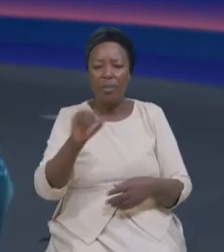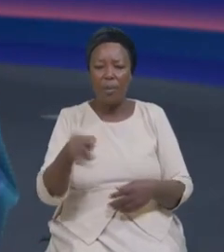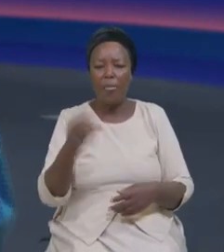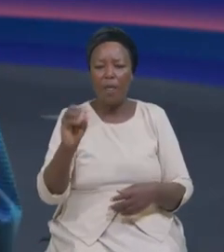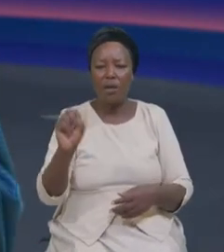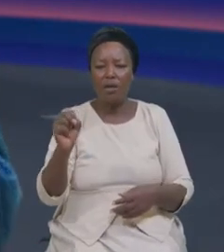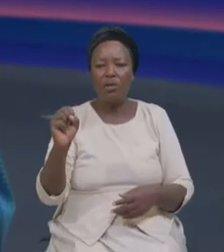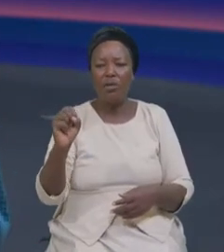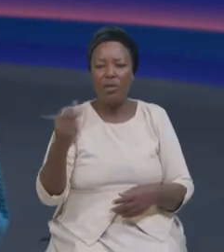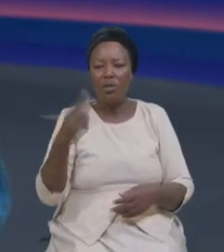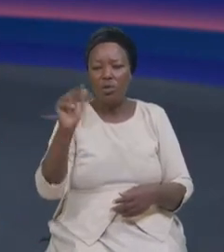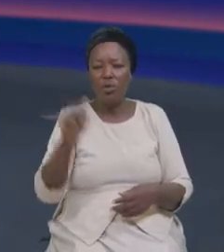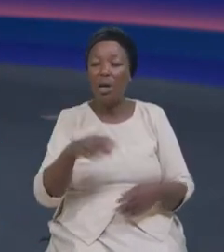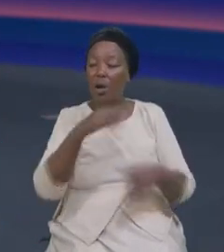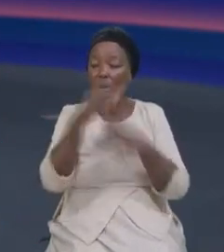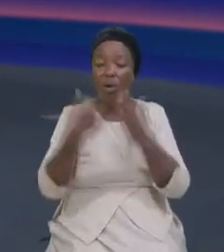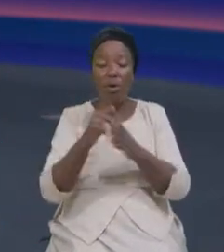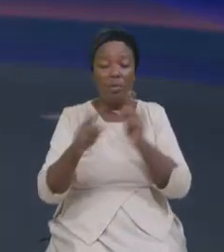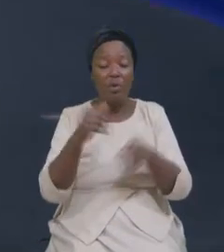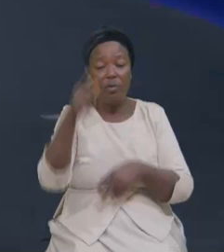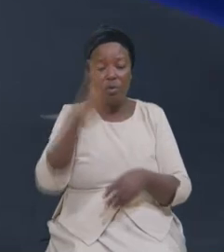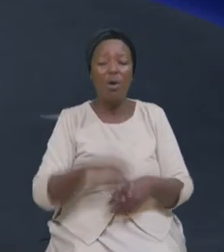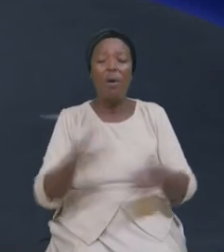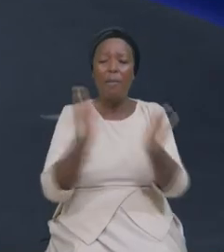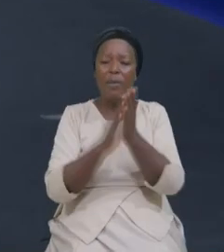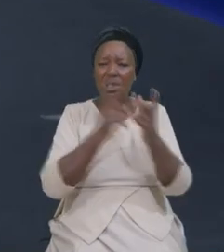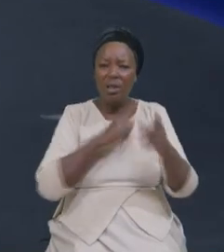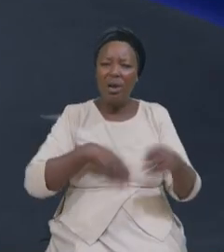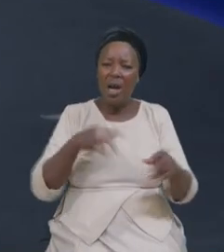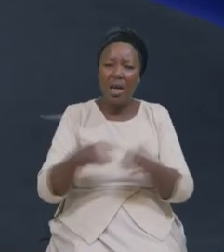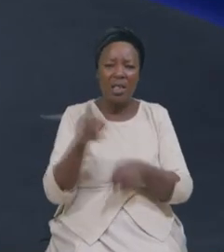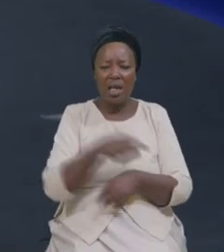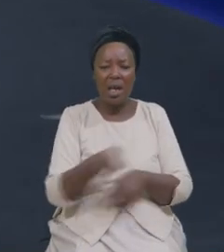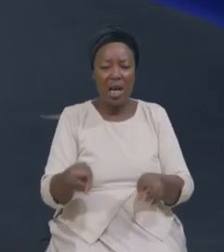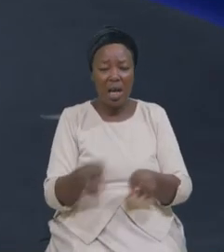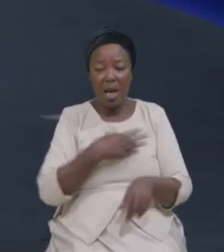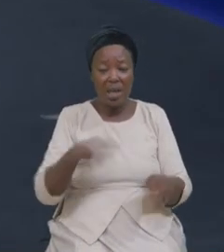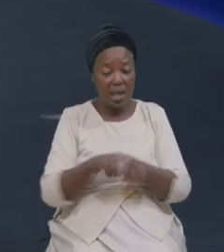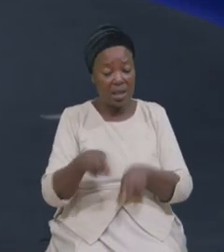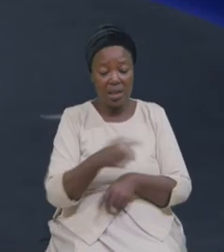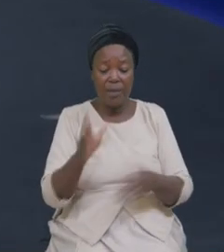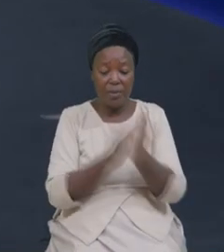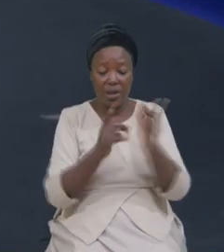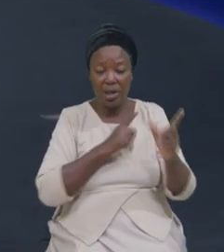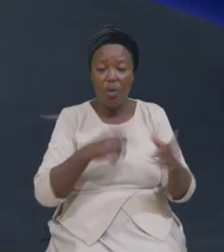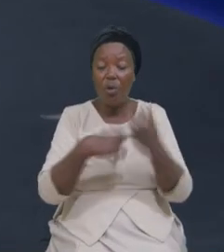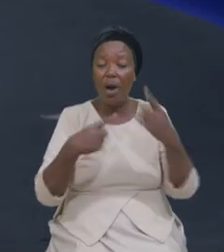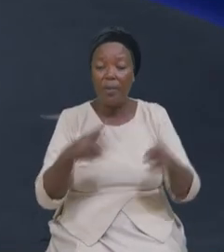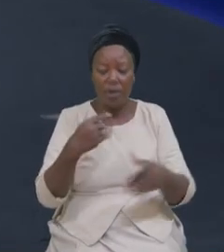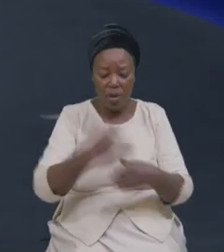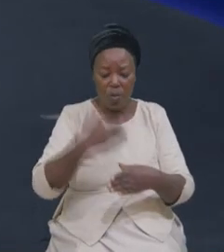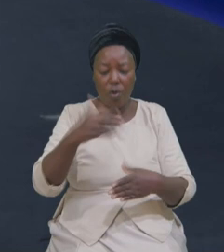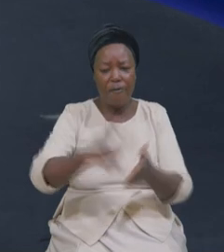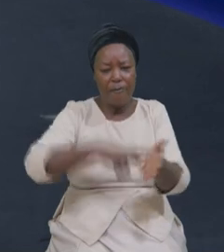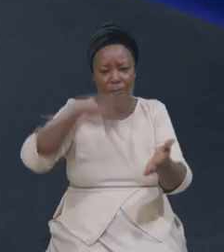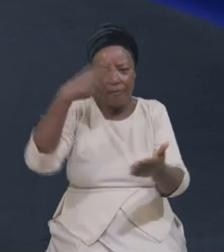walls fell flat. What if they had said, I cannot praise God now, look at what I'm going through, we cannot praise God now, look